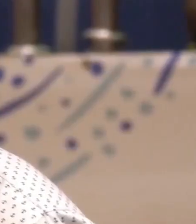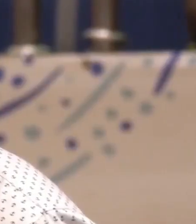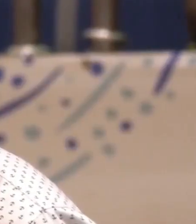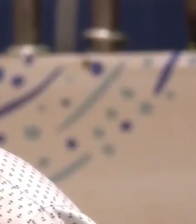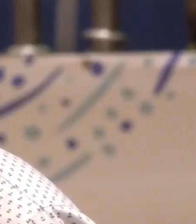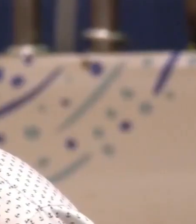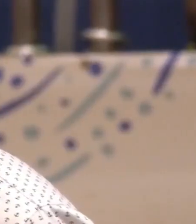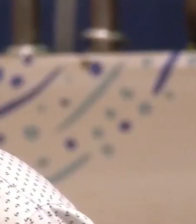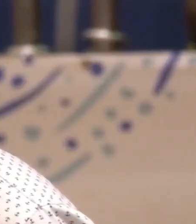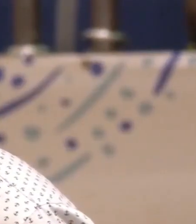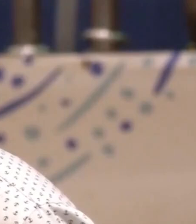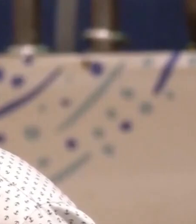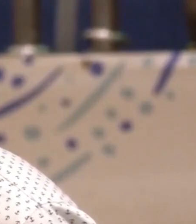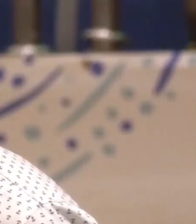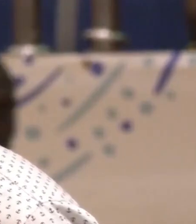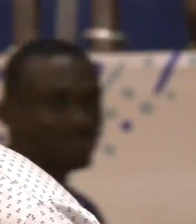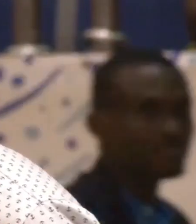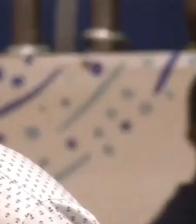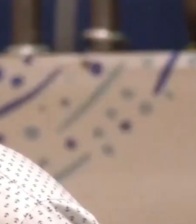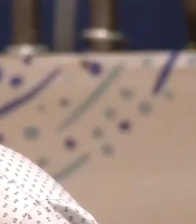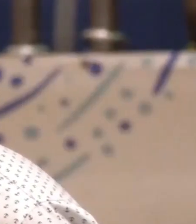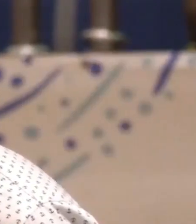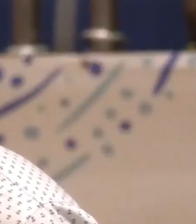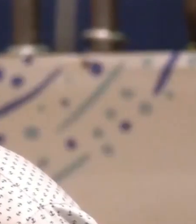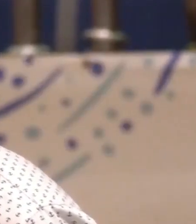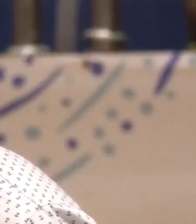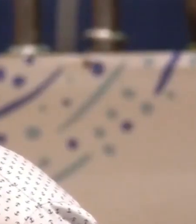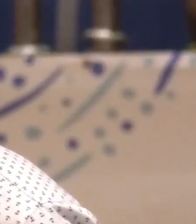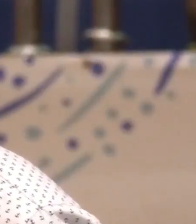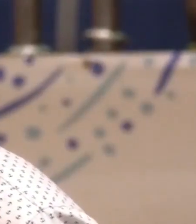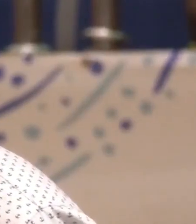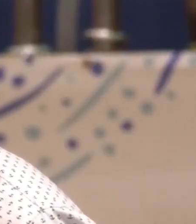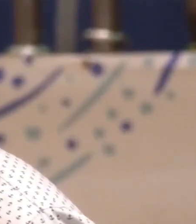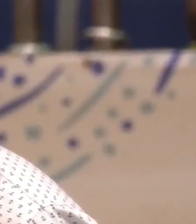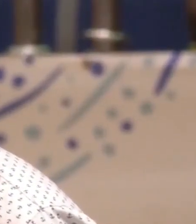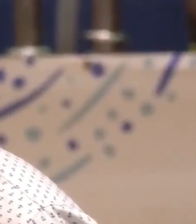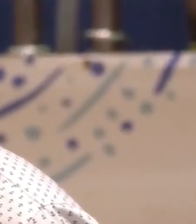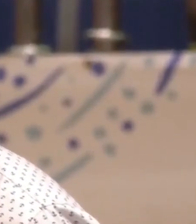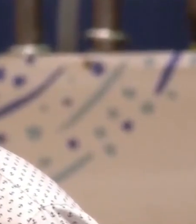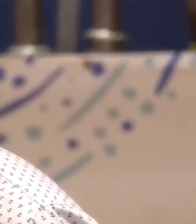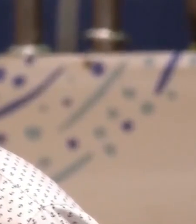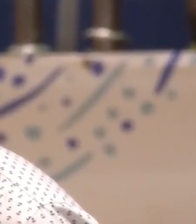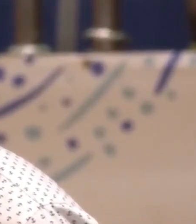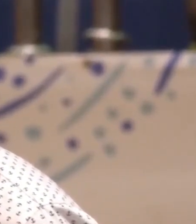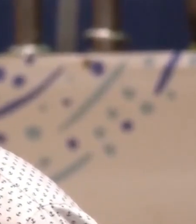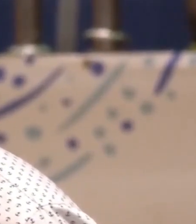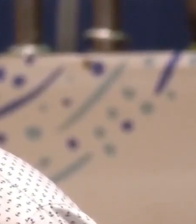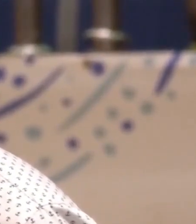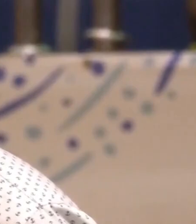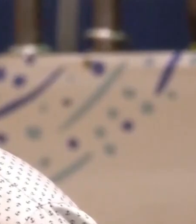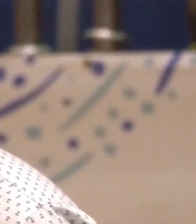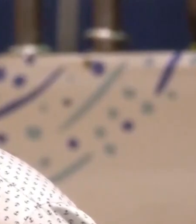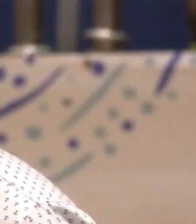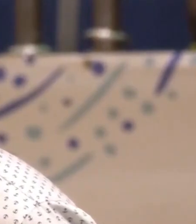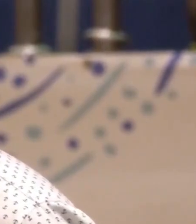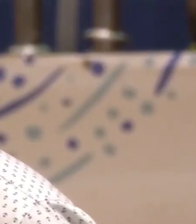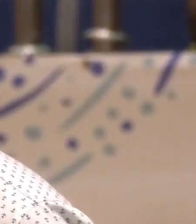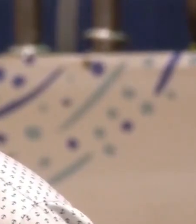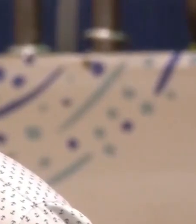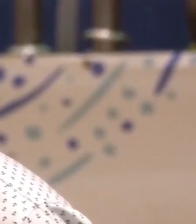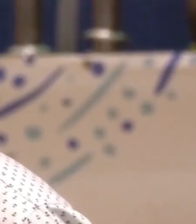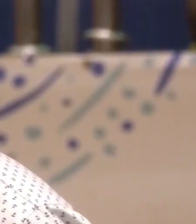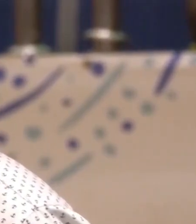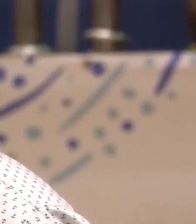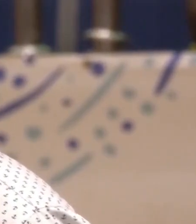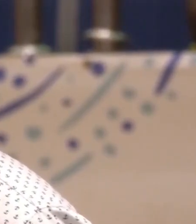We have started the process of putting together the International Road Tennis Federation that will be housed